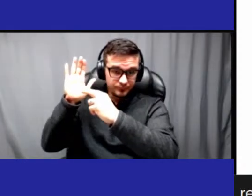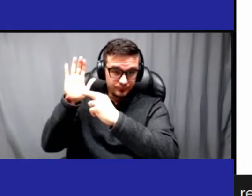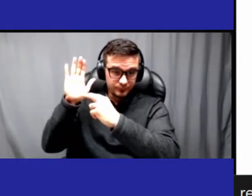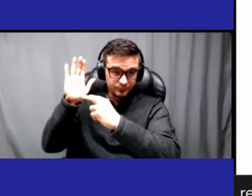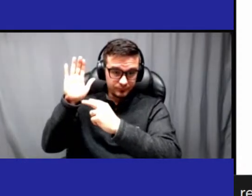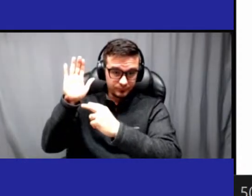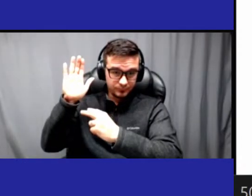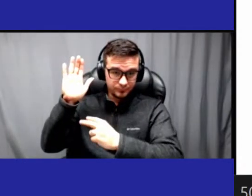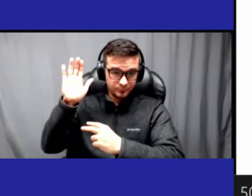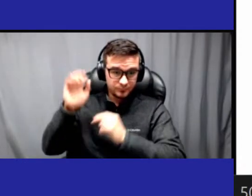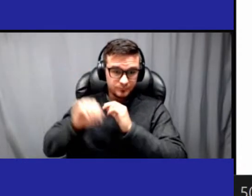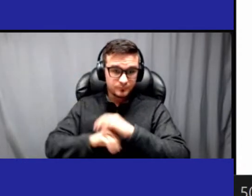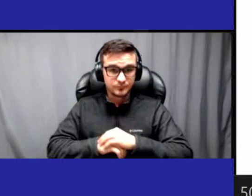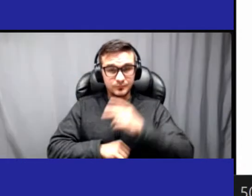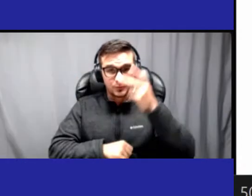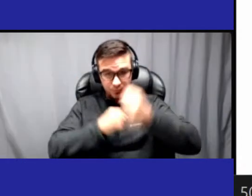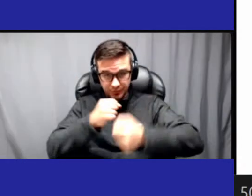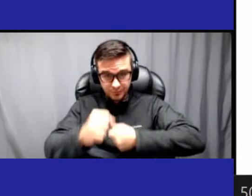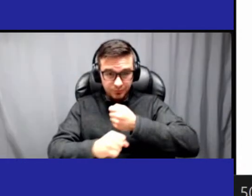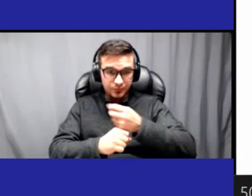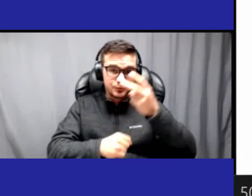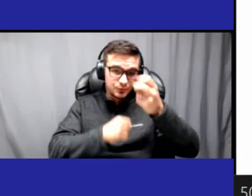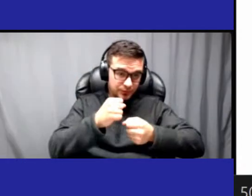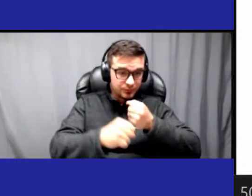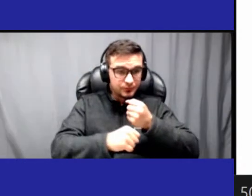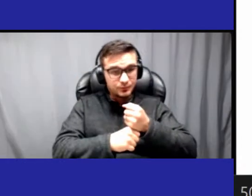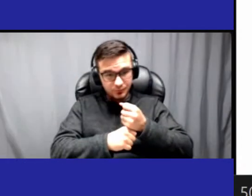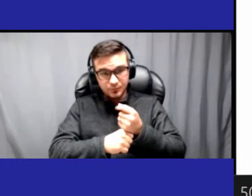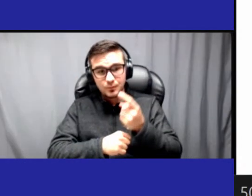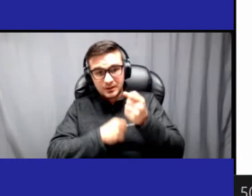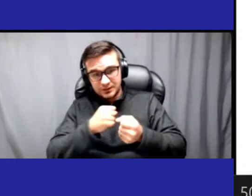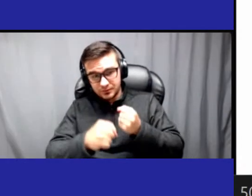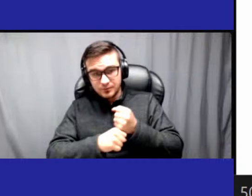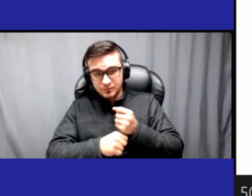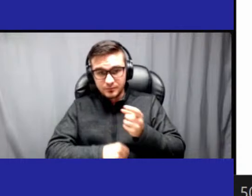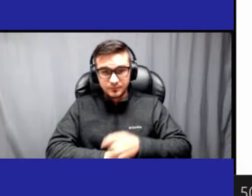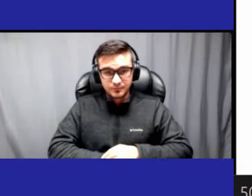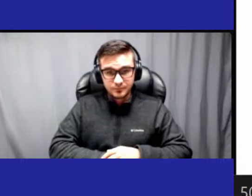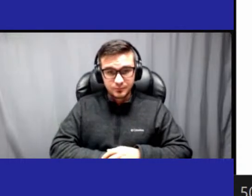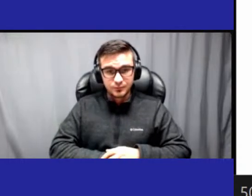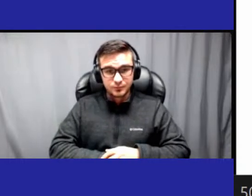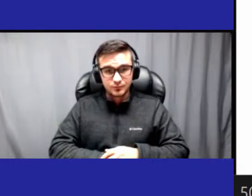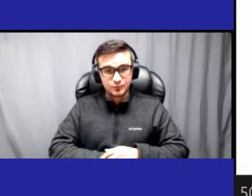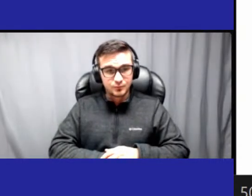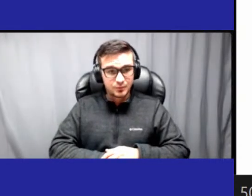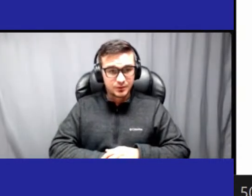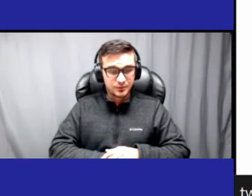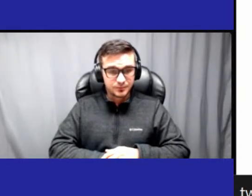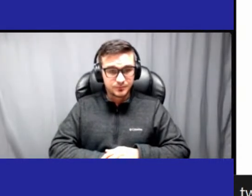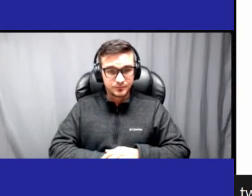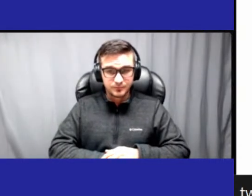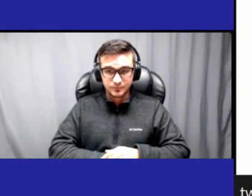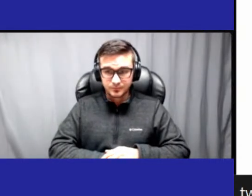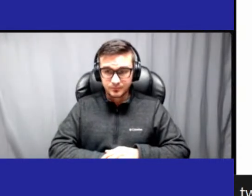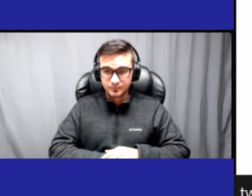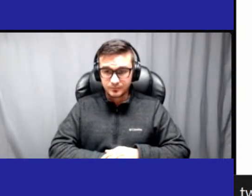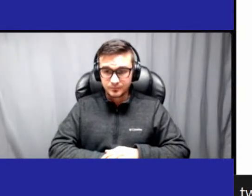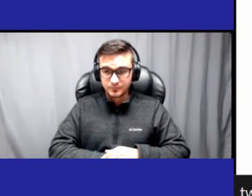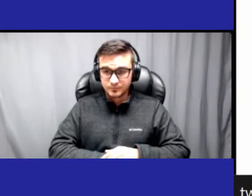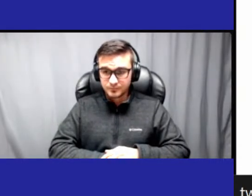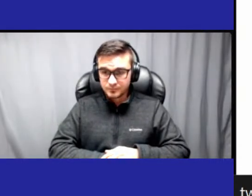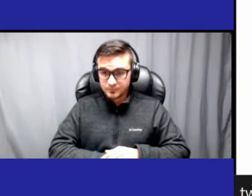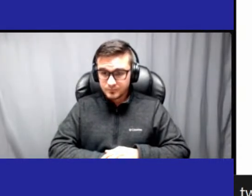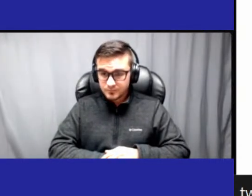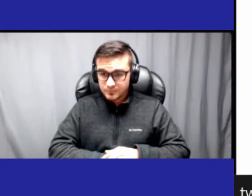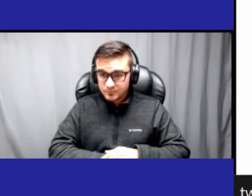2 one-year renewal options exercisable at the discretion of the system. Thank you. Thank you. Again, one of our board members, Sally